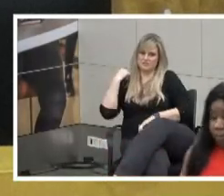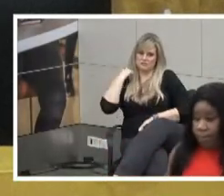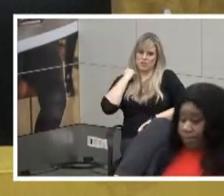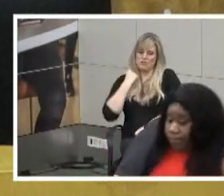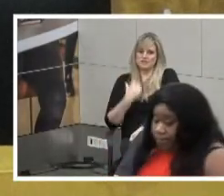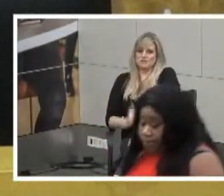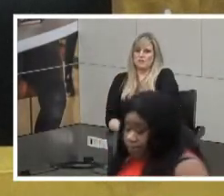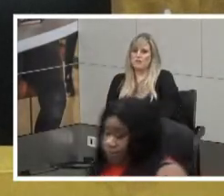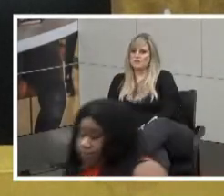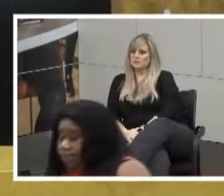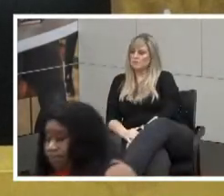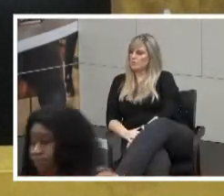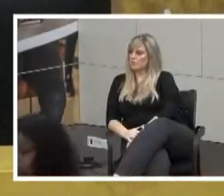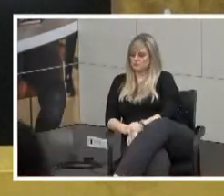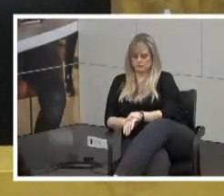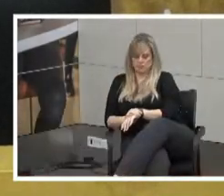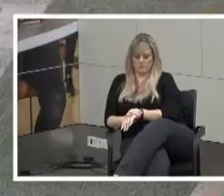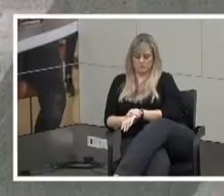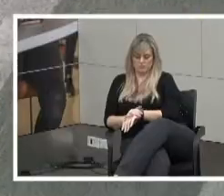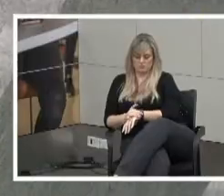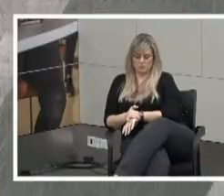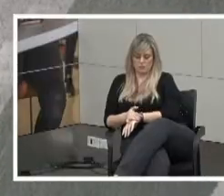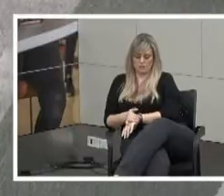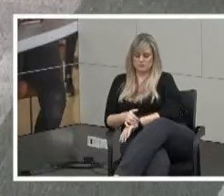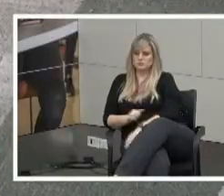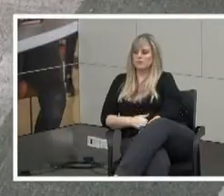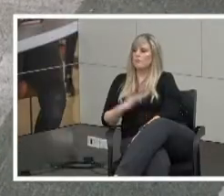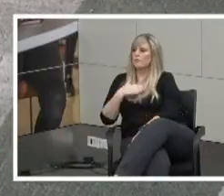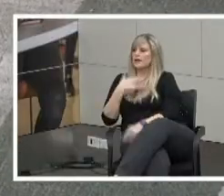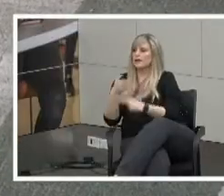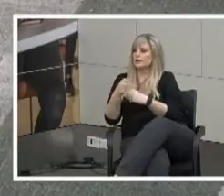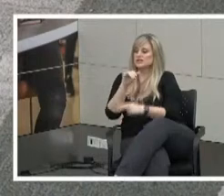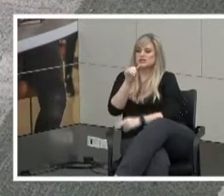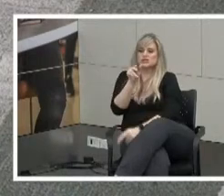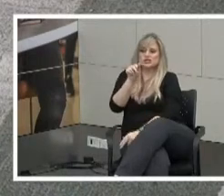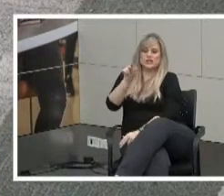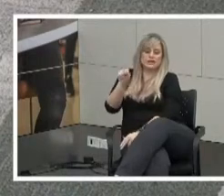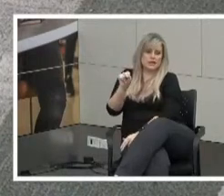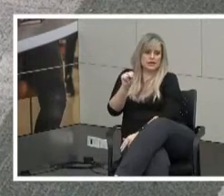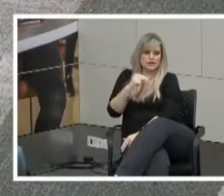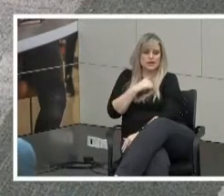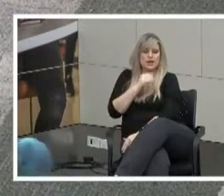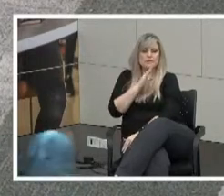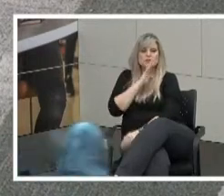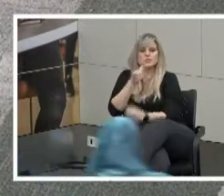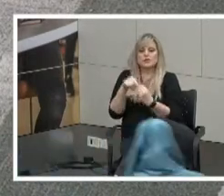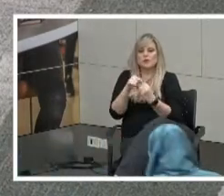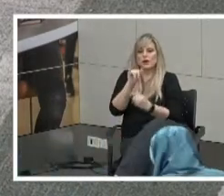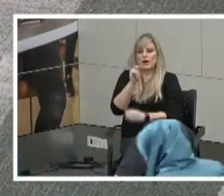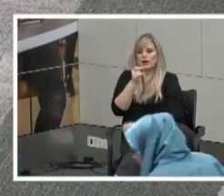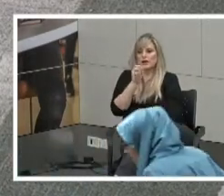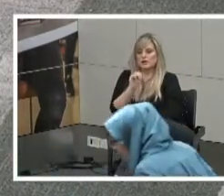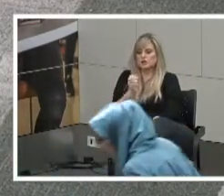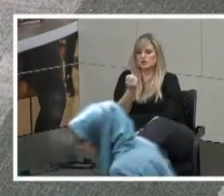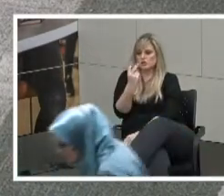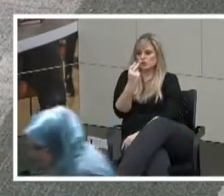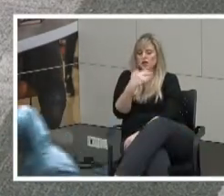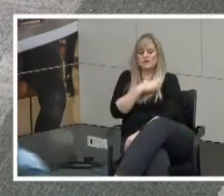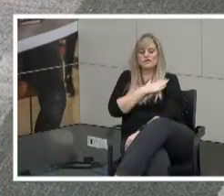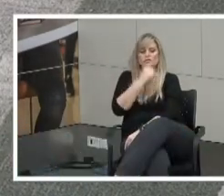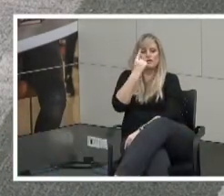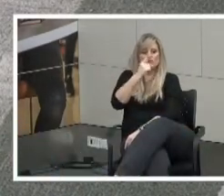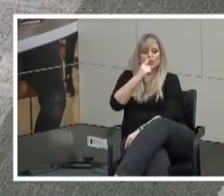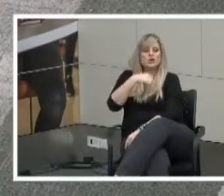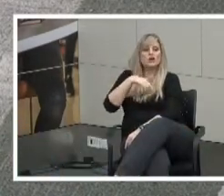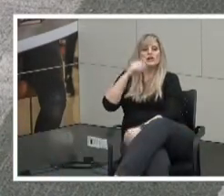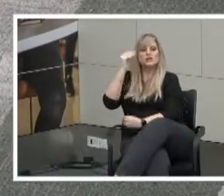say Julian B my name is Jillian Boer and I'm speaking on item 12 and on behalf of a teacher at a nonnes